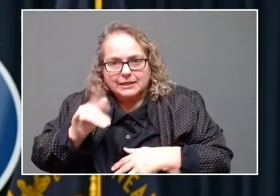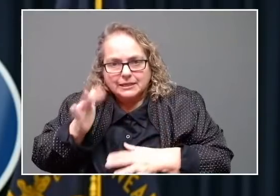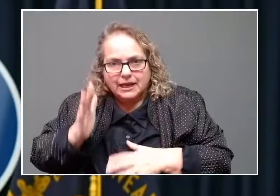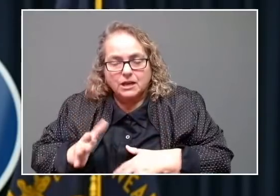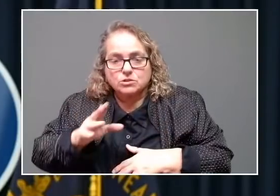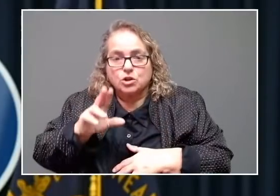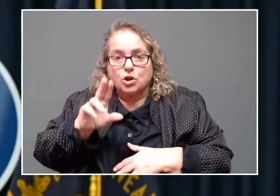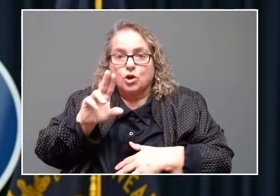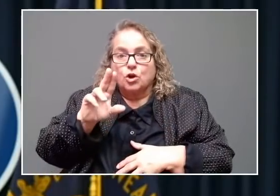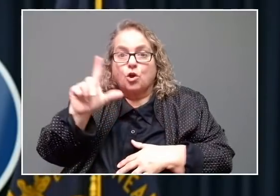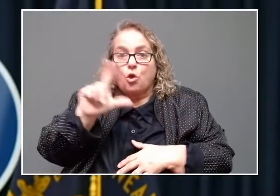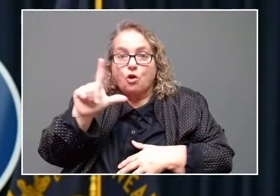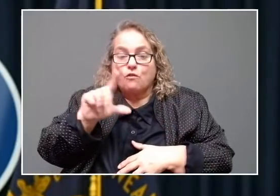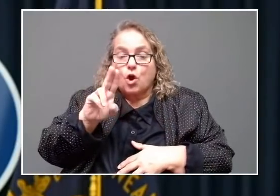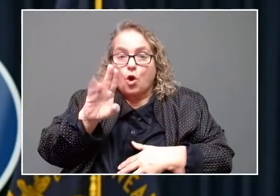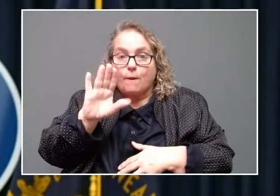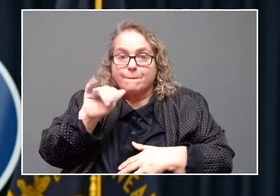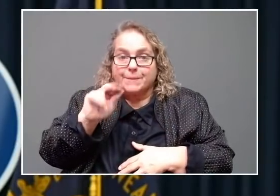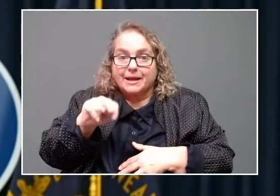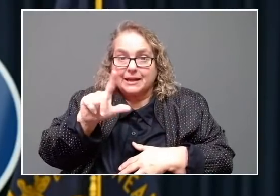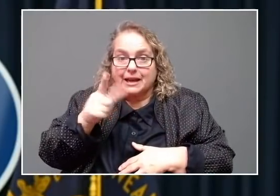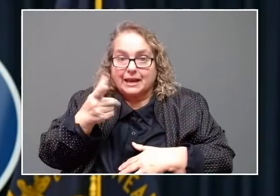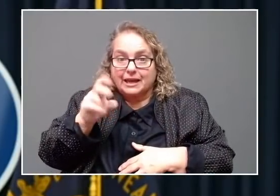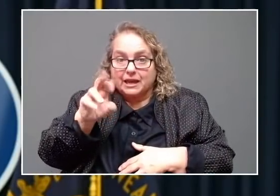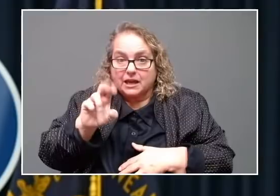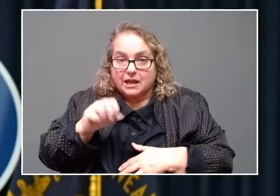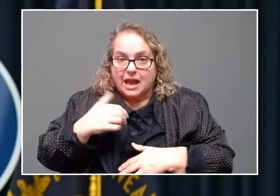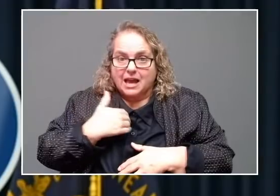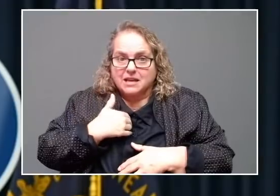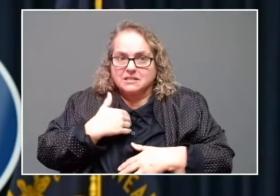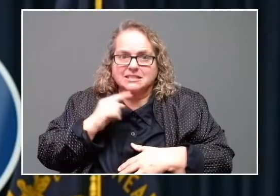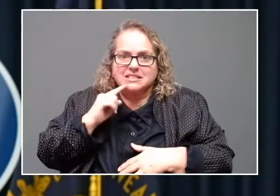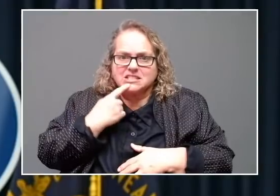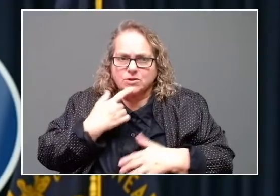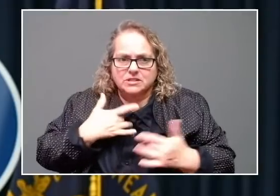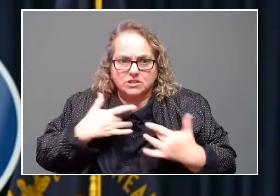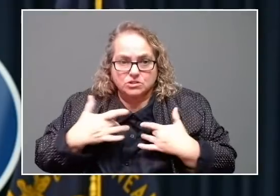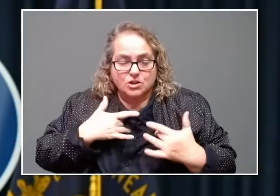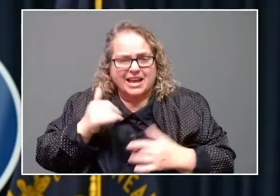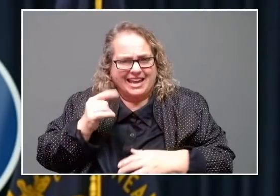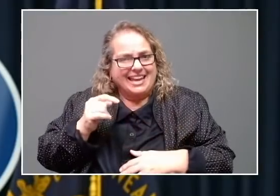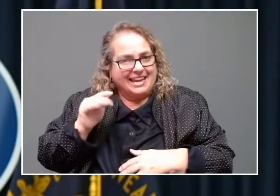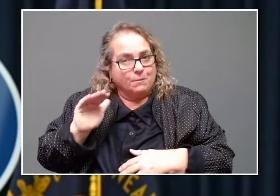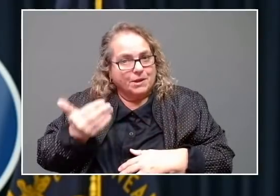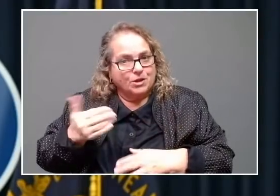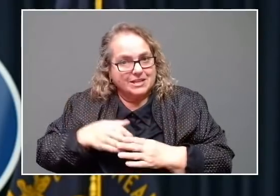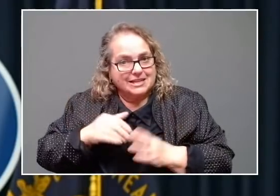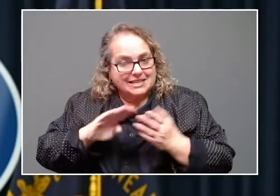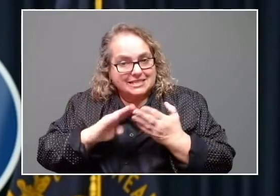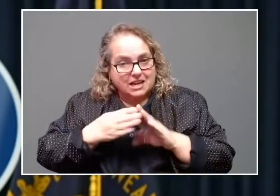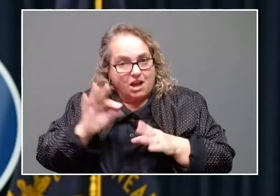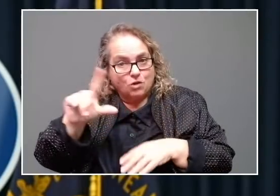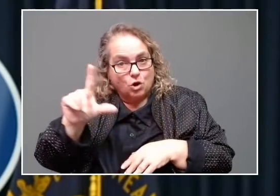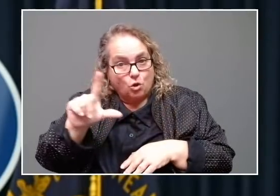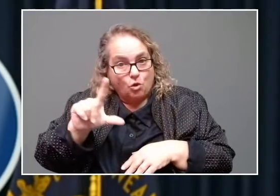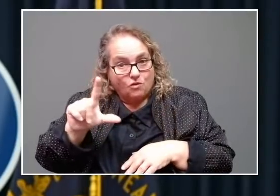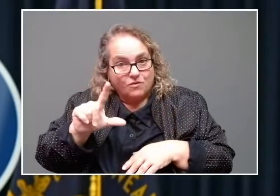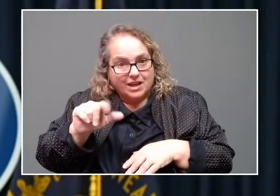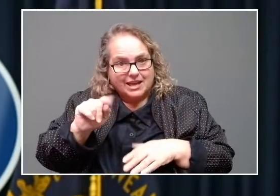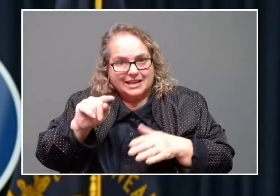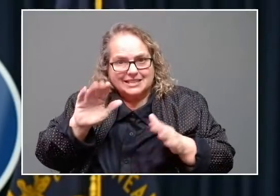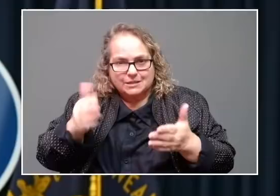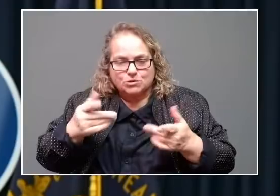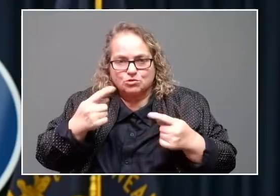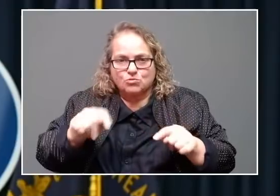concerns about that as well. Certainly, it appears in the city of Louisville that it tries to cut up the cities